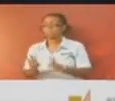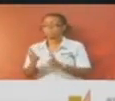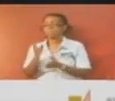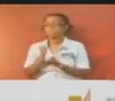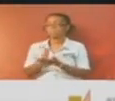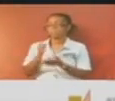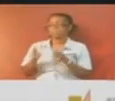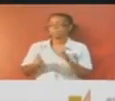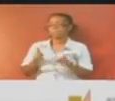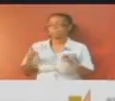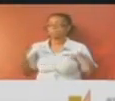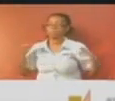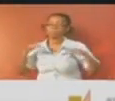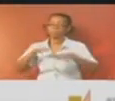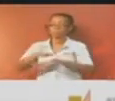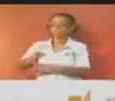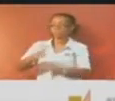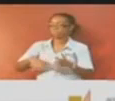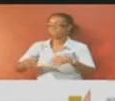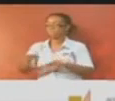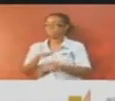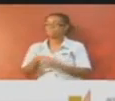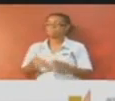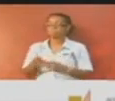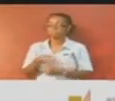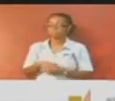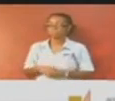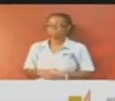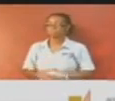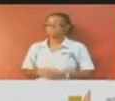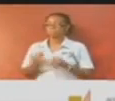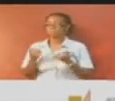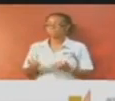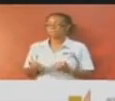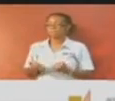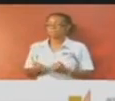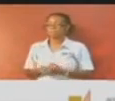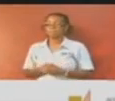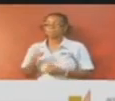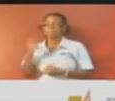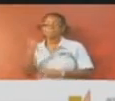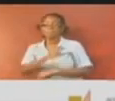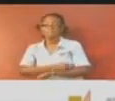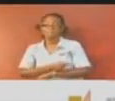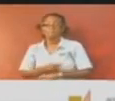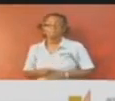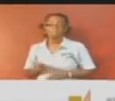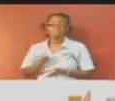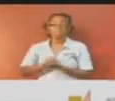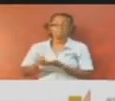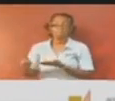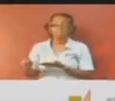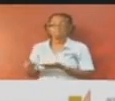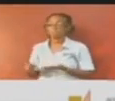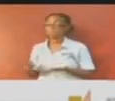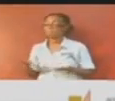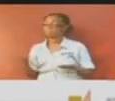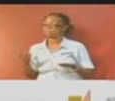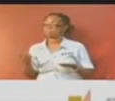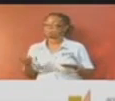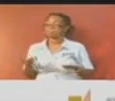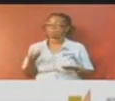is that short bar at the end. We've just had one day of week 19 so far, but what we've seen is that each week